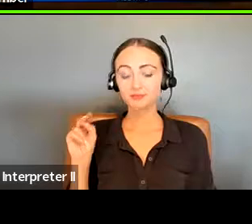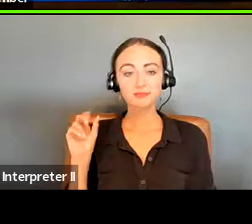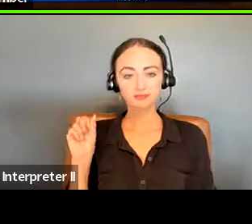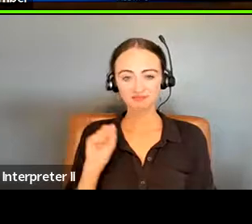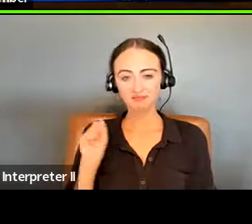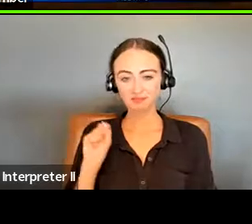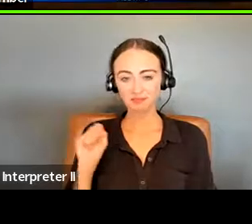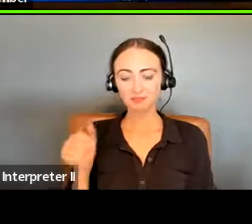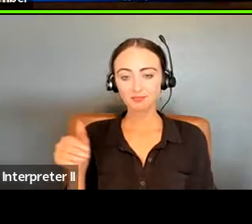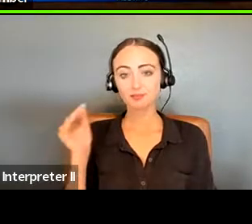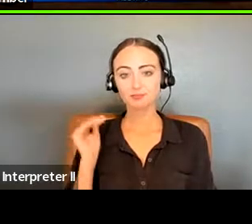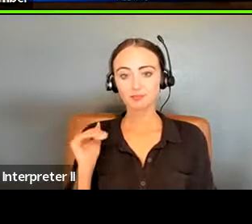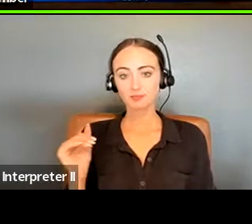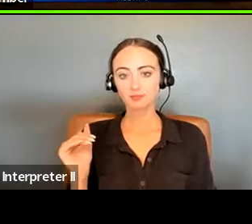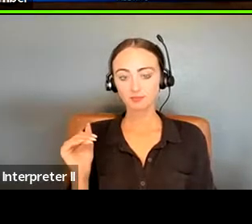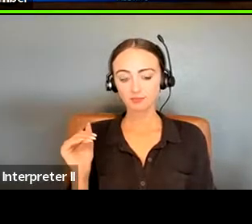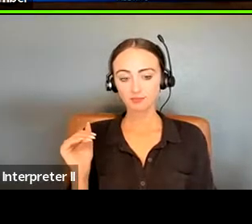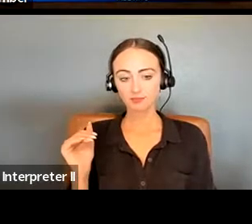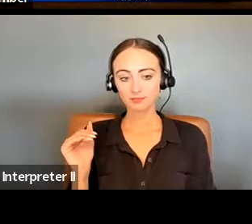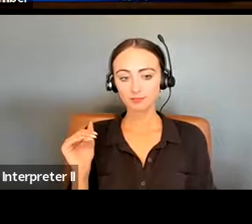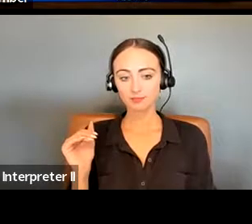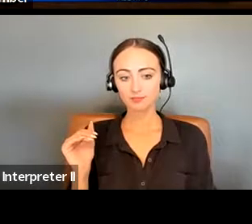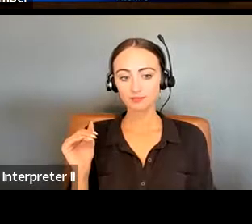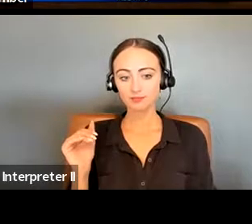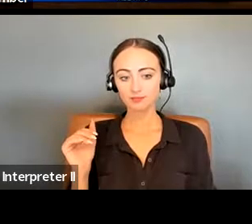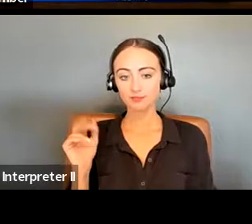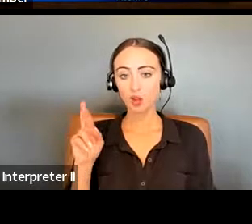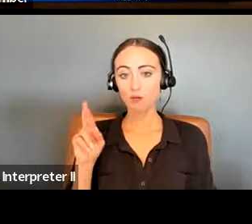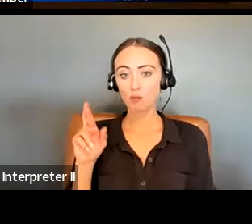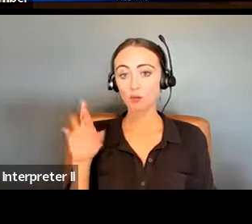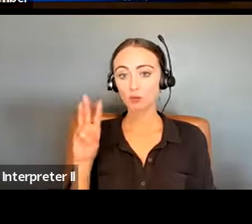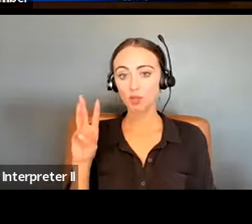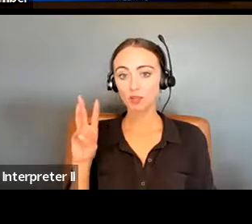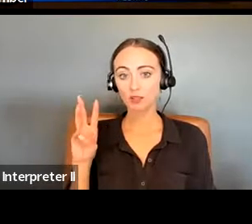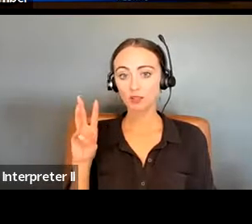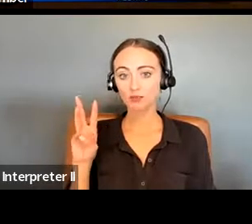Yes. Councilmember Silverman votes yes. Councilmember Robert White.